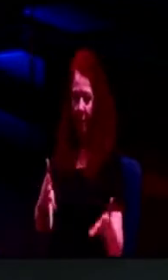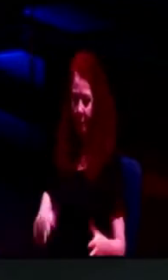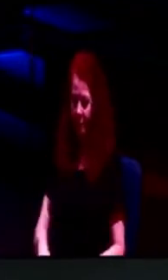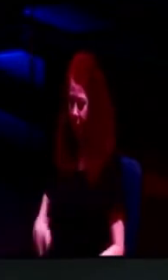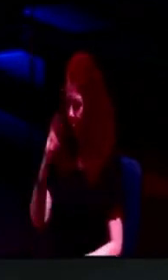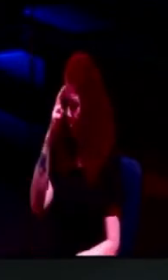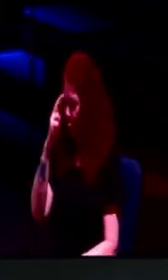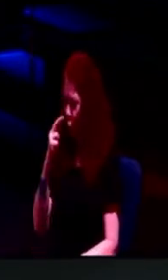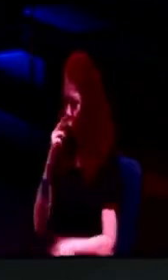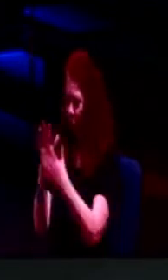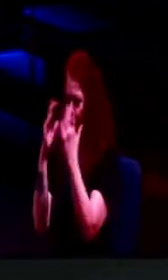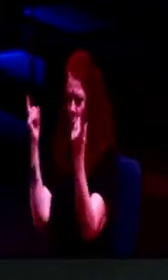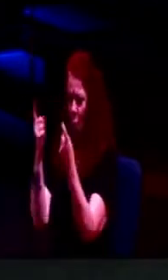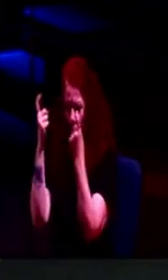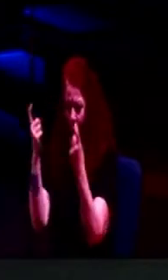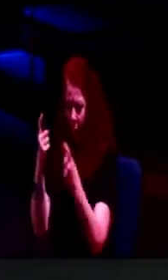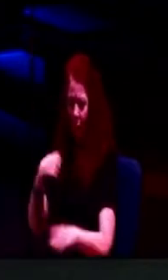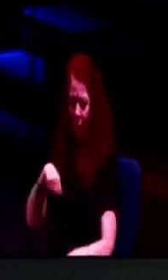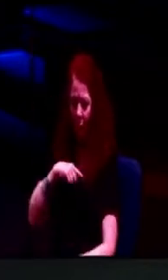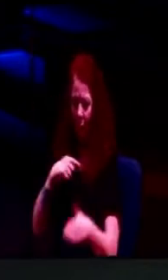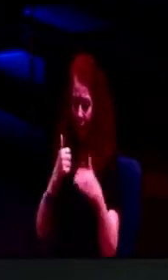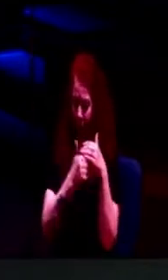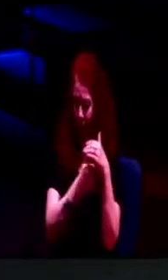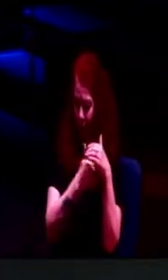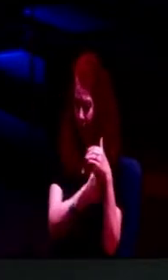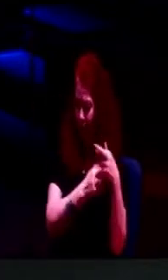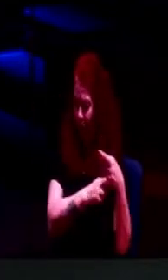We're doomed. We're going to hide out in this room.